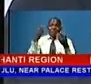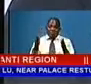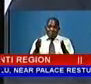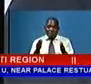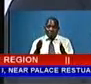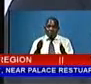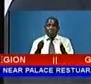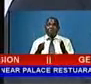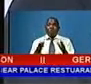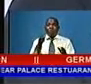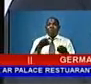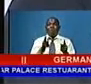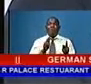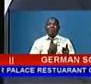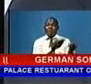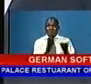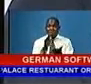has given us, to go ahead.